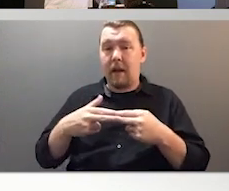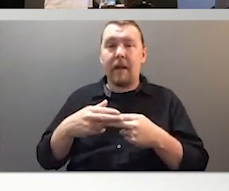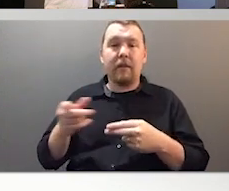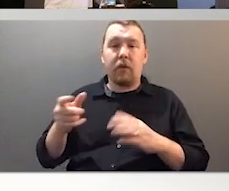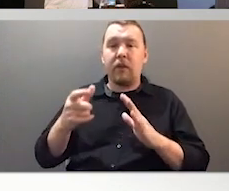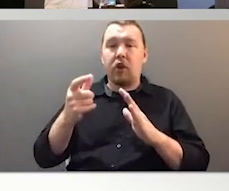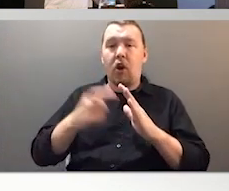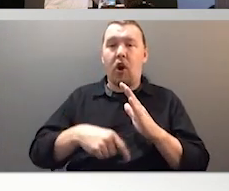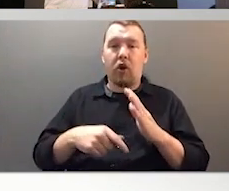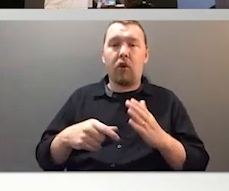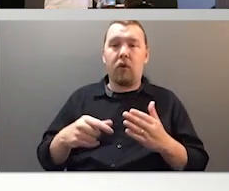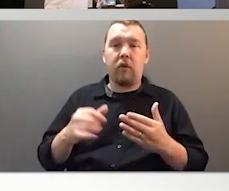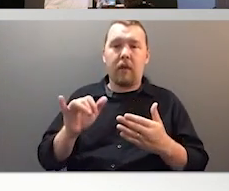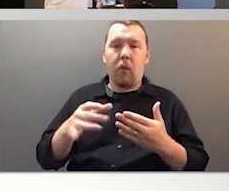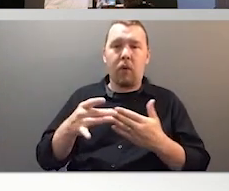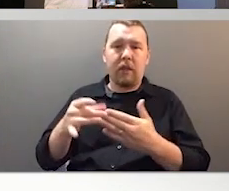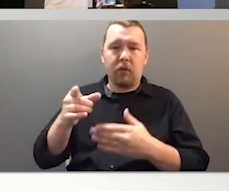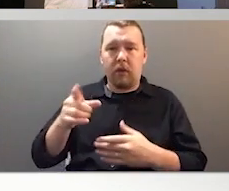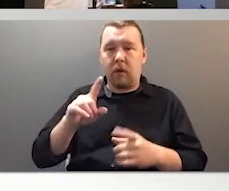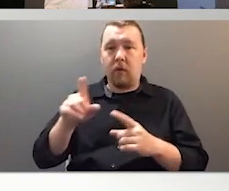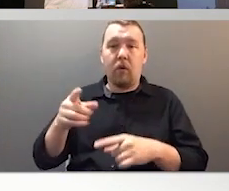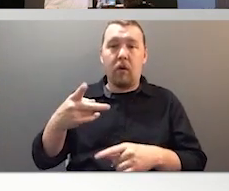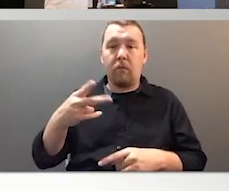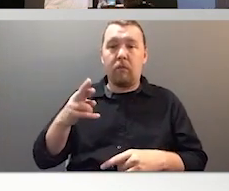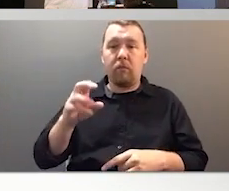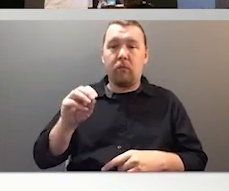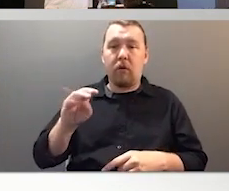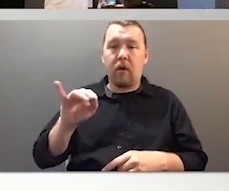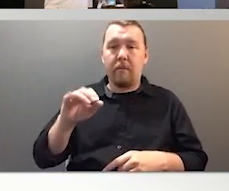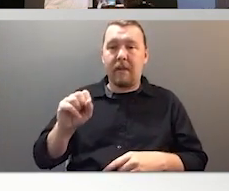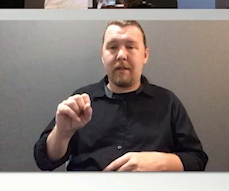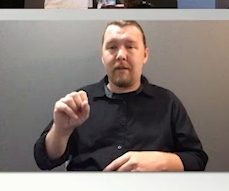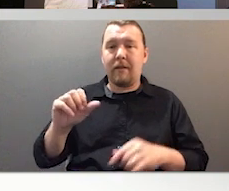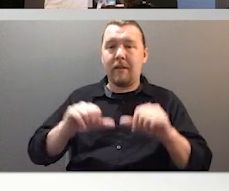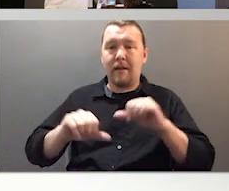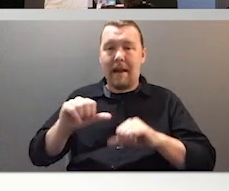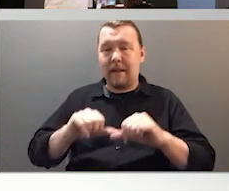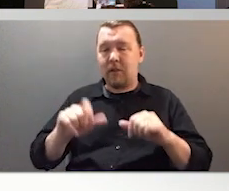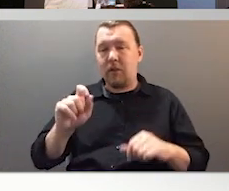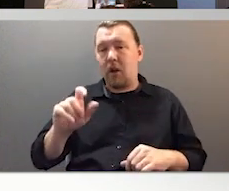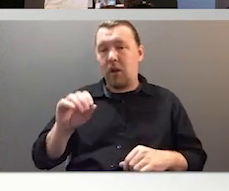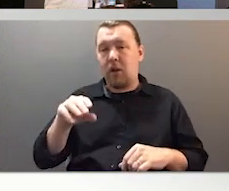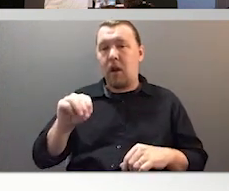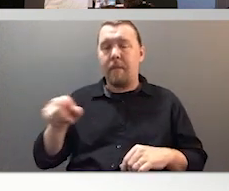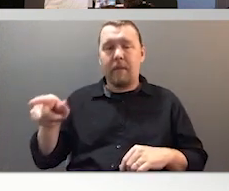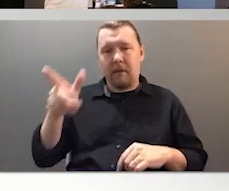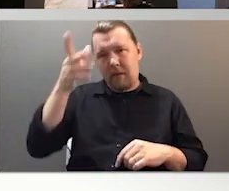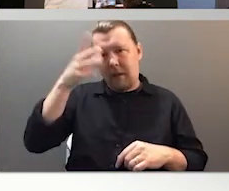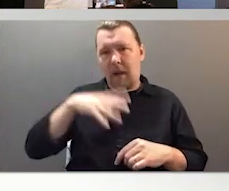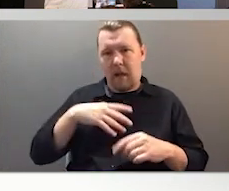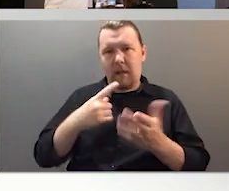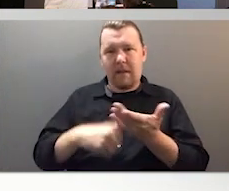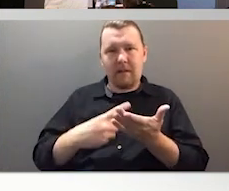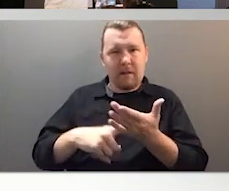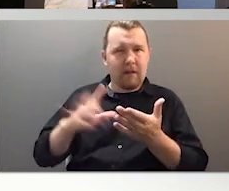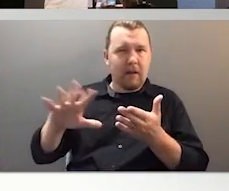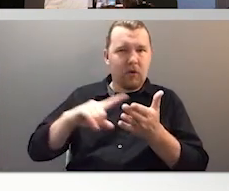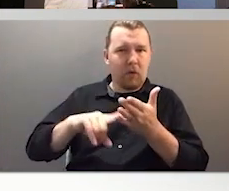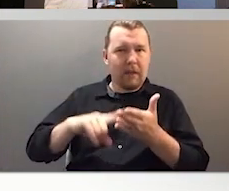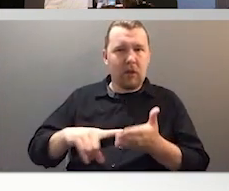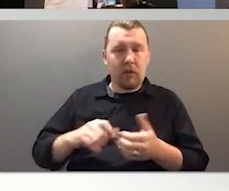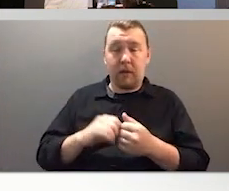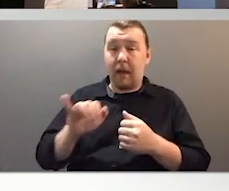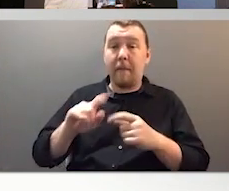to pranascience.com, and there's a guy that talks about his research with it. Specific exercises that